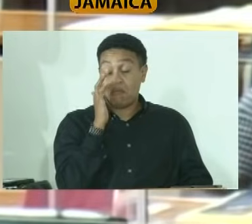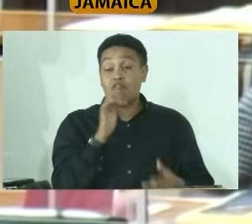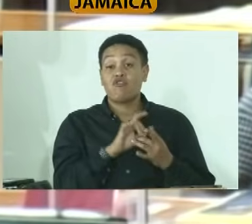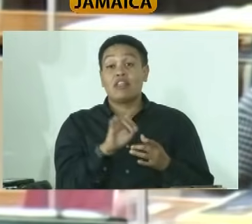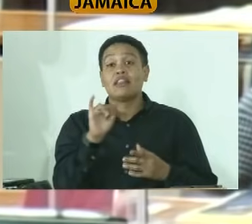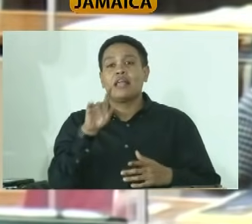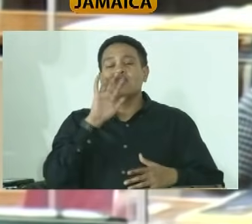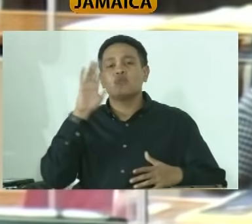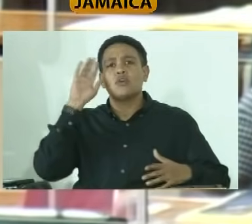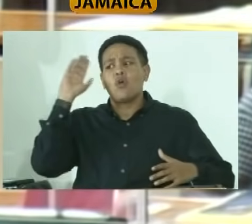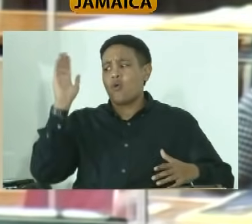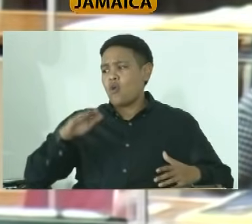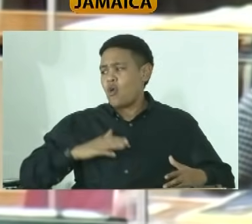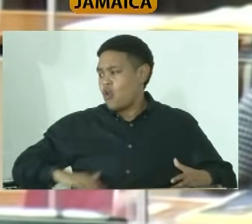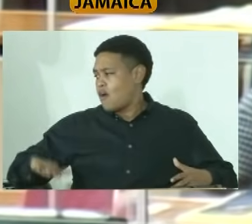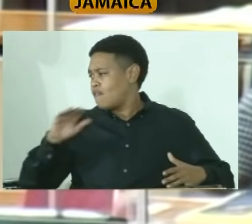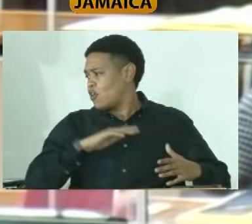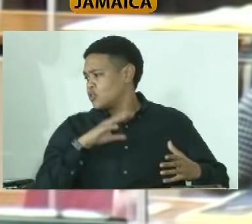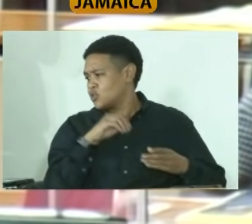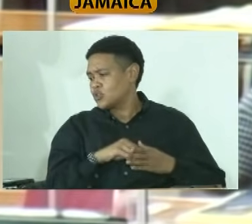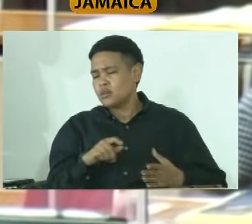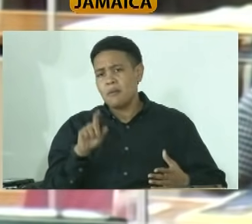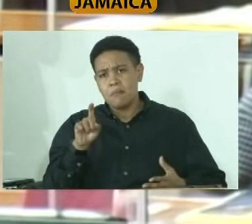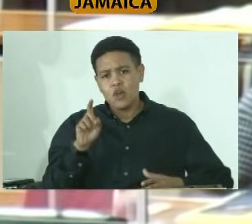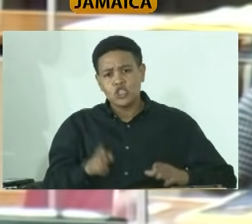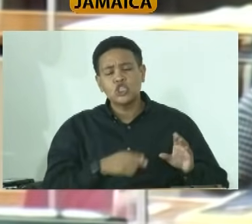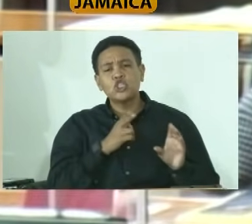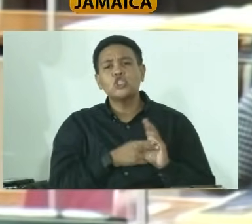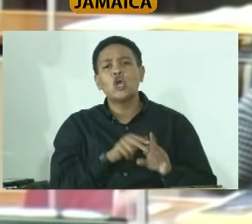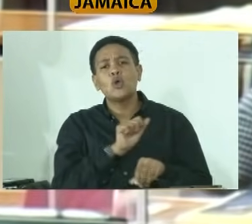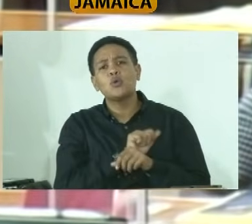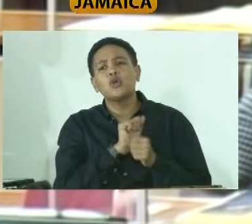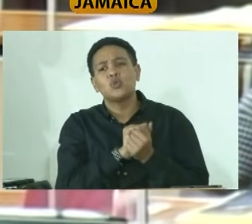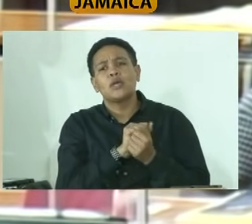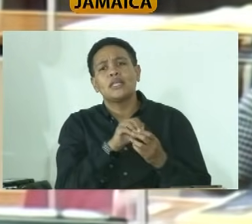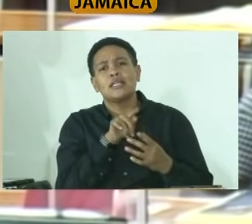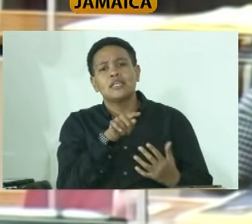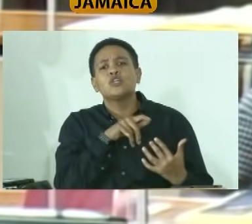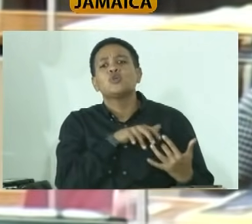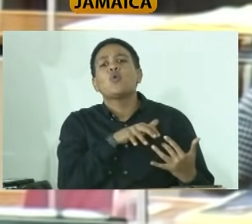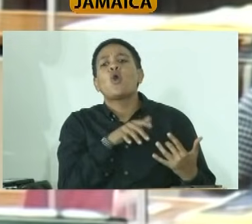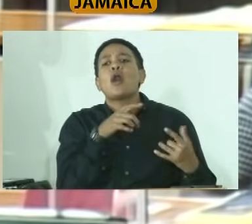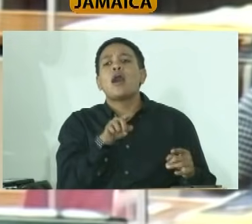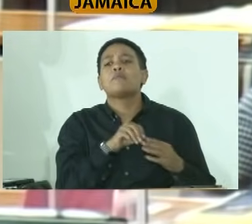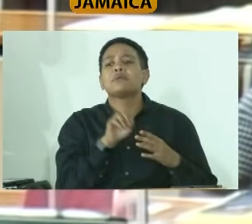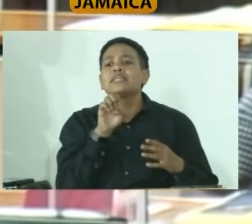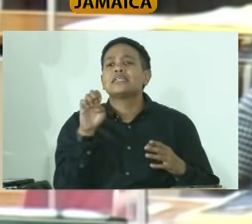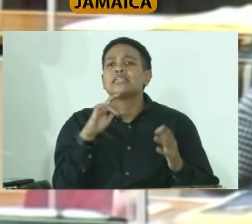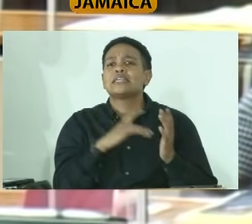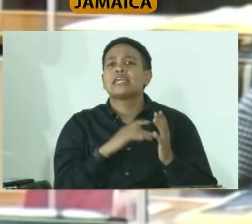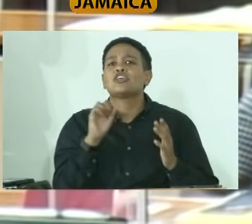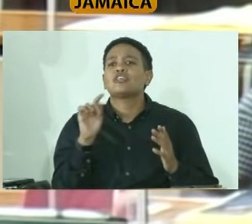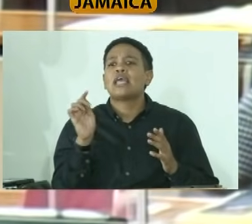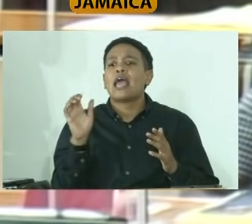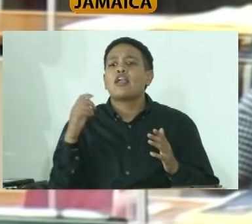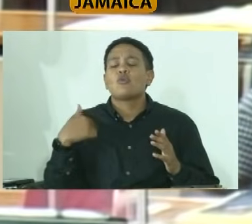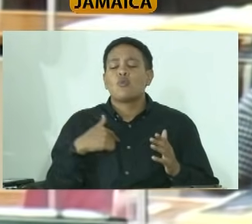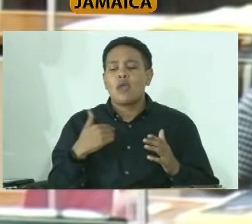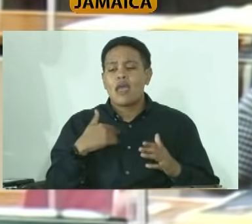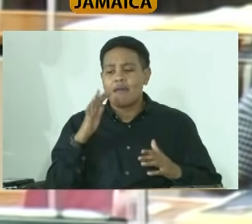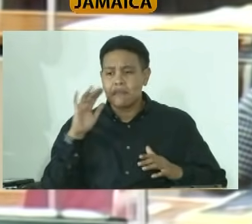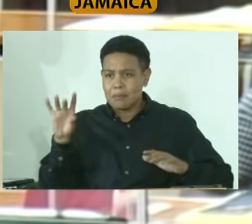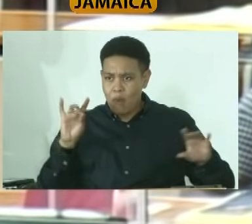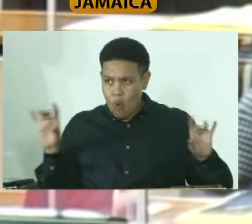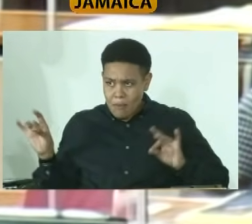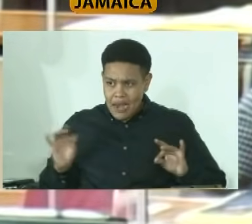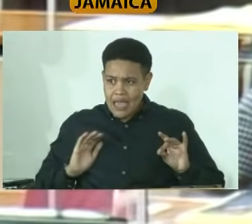it behoves every single one of us to join forces in this war. In East Central St. Catherine, we have been mobilizing